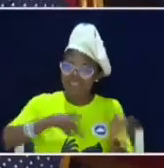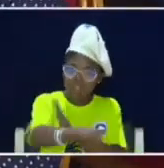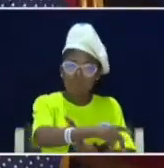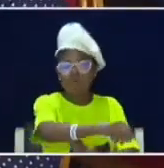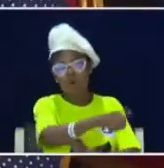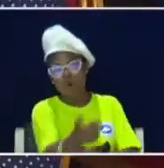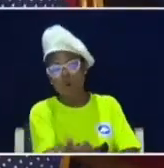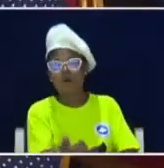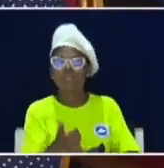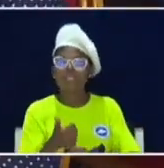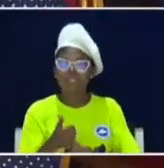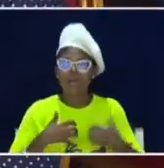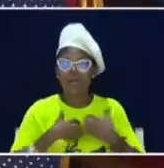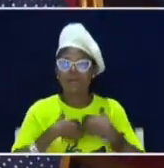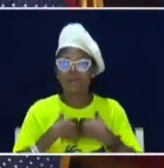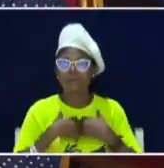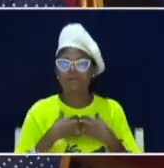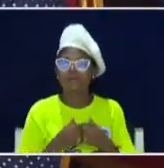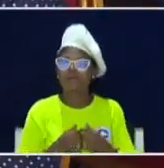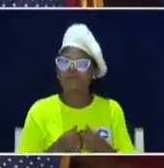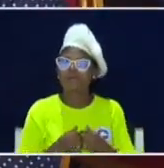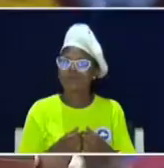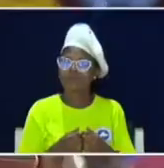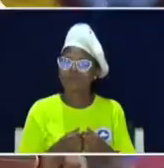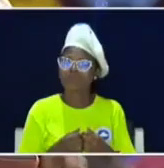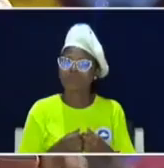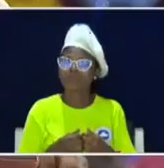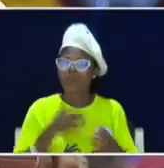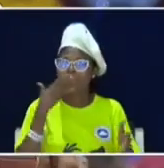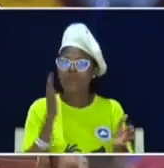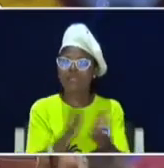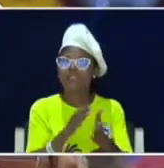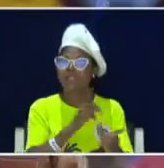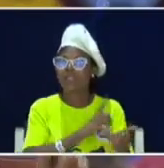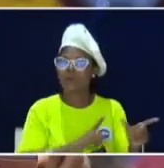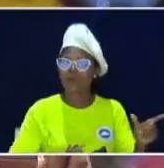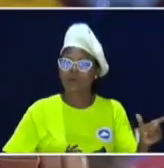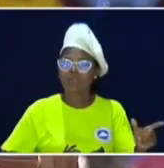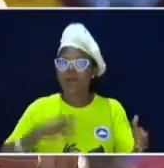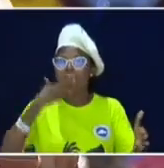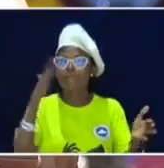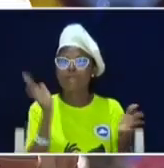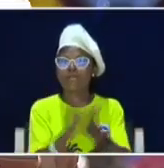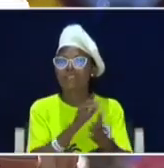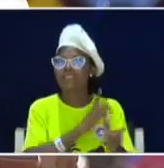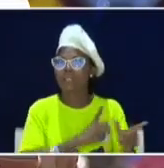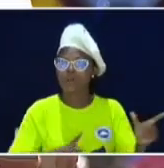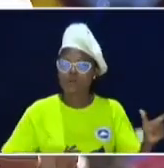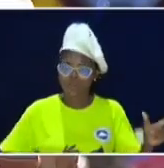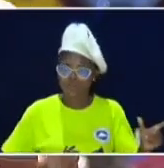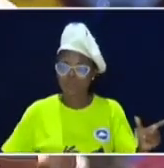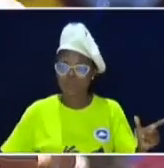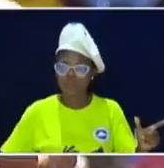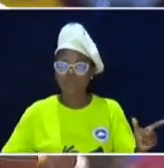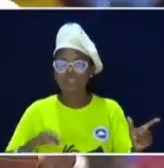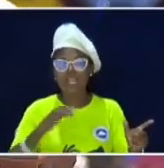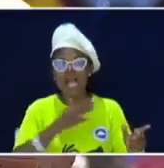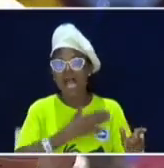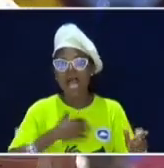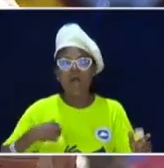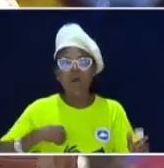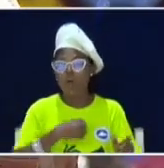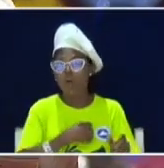other animals for meal. Praise the Lord. Praise the Lord. And we talk of the